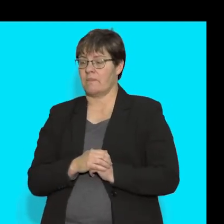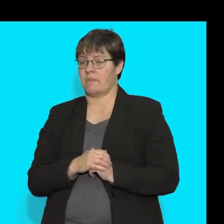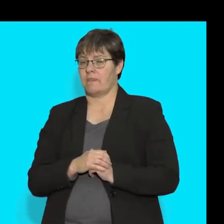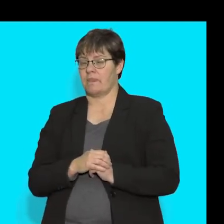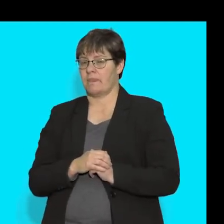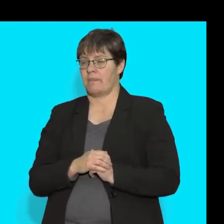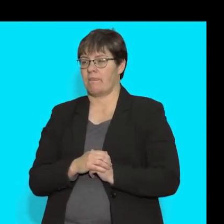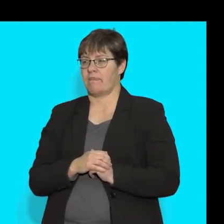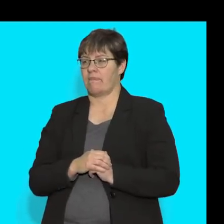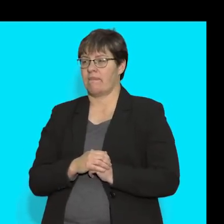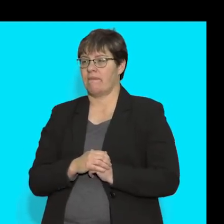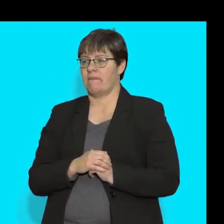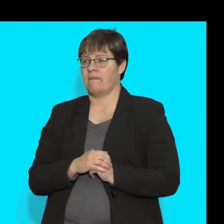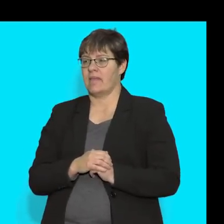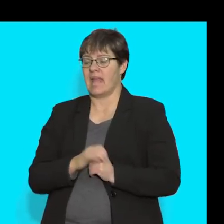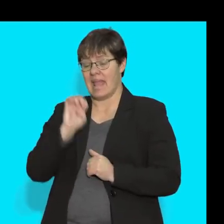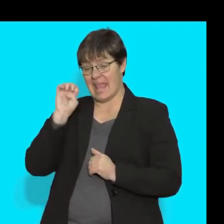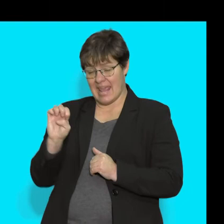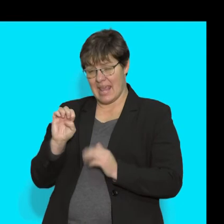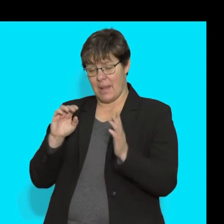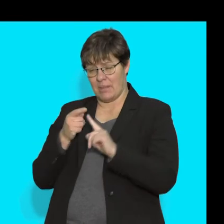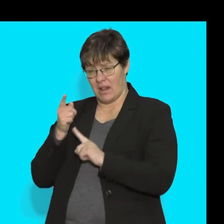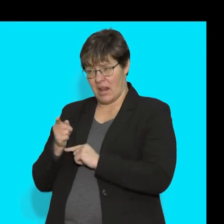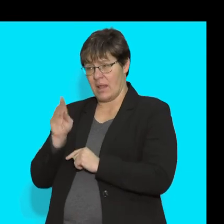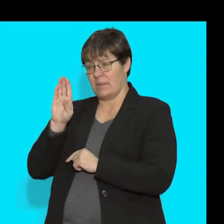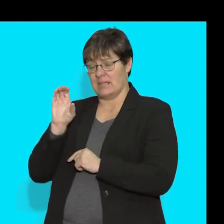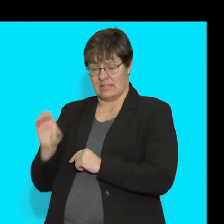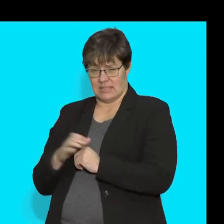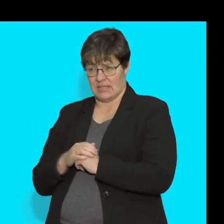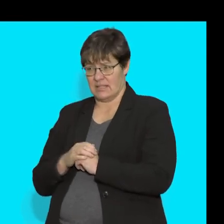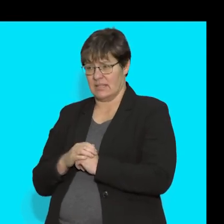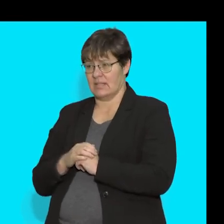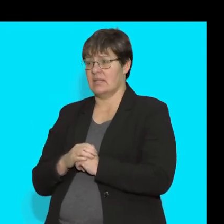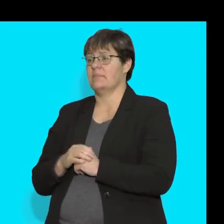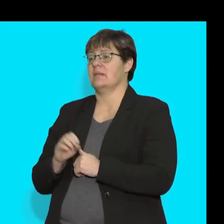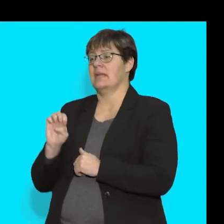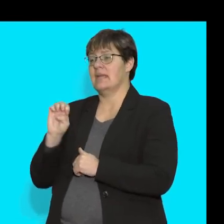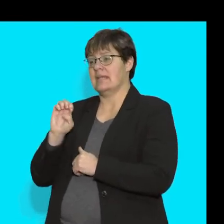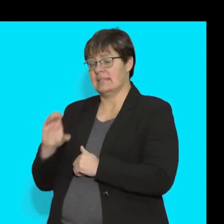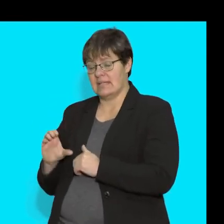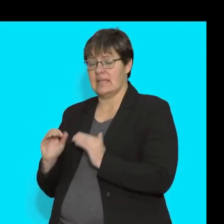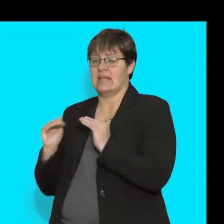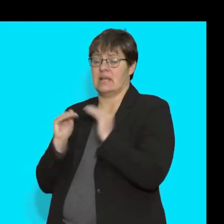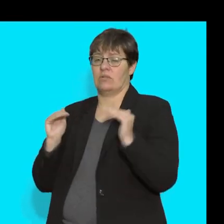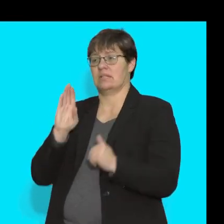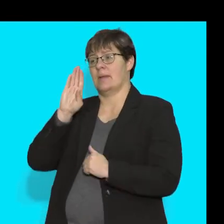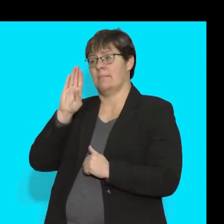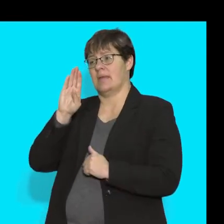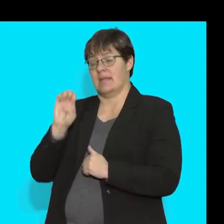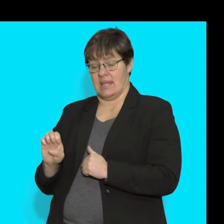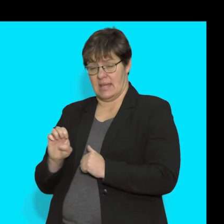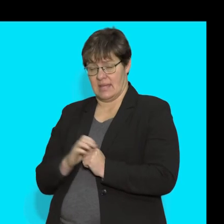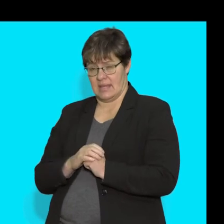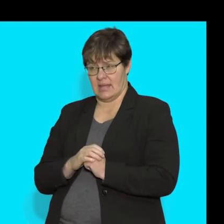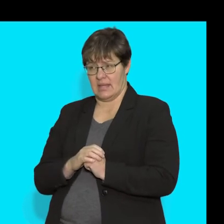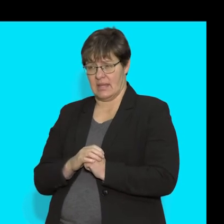So if this is an isosceles and E is the midpoint of BC, it means EC is equals to